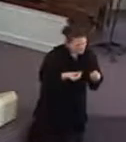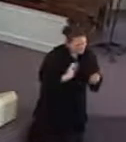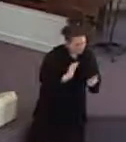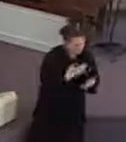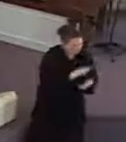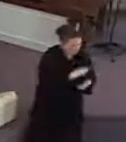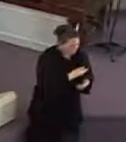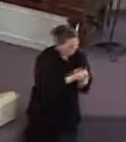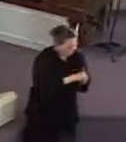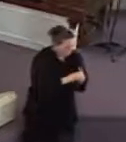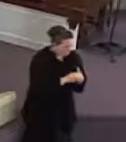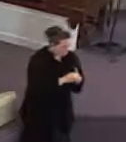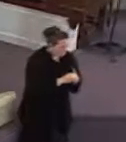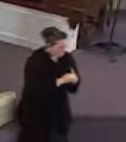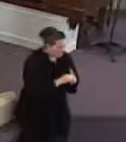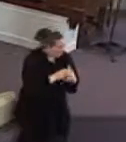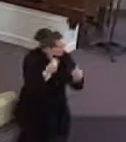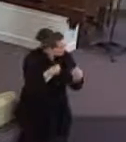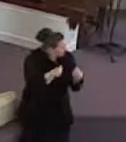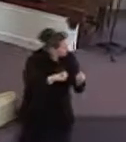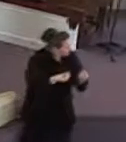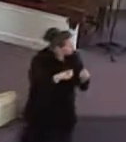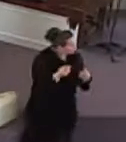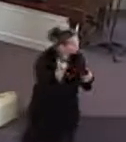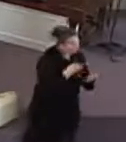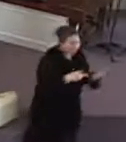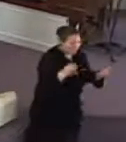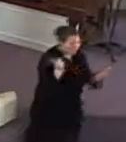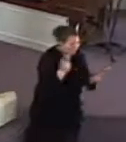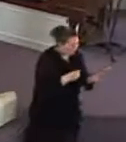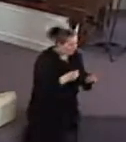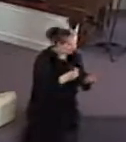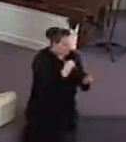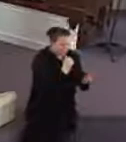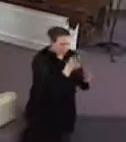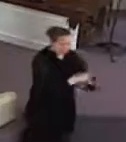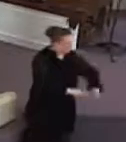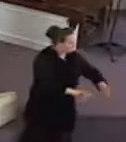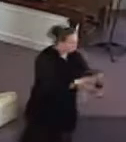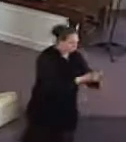He didn't give us what we deserved. He gave us what we needed. We needed to be forgiven.